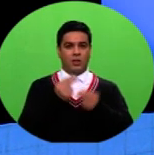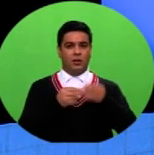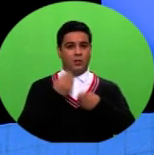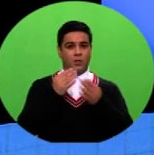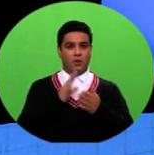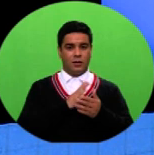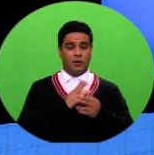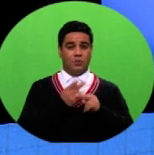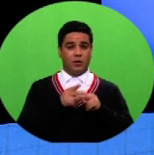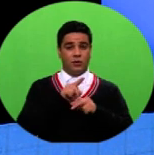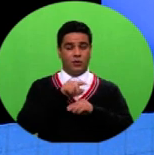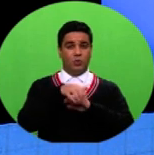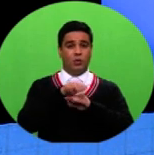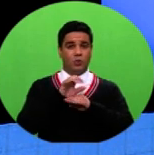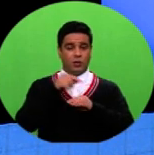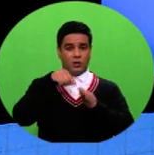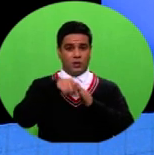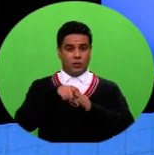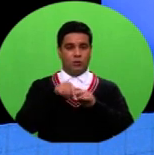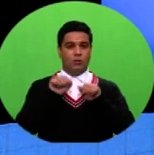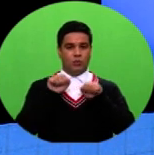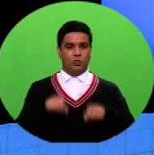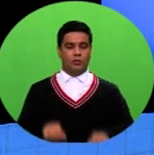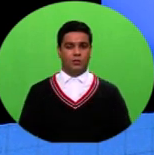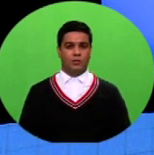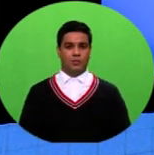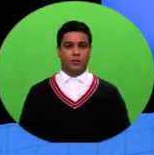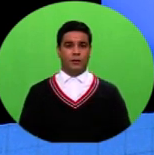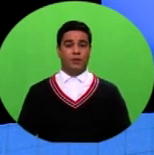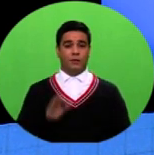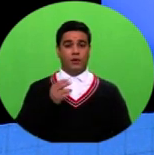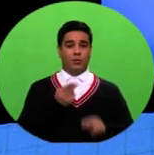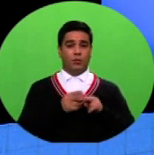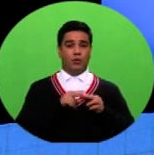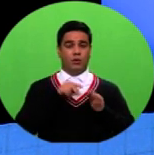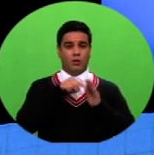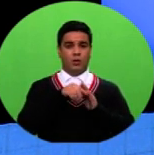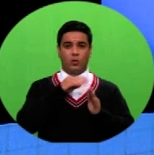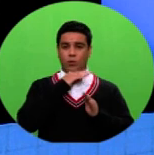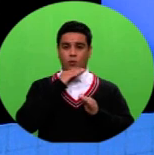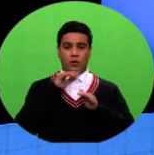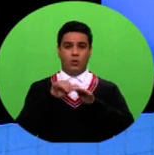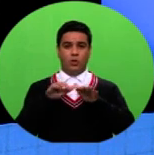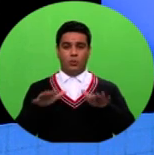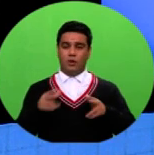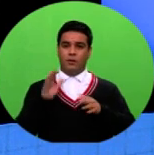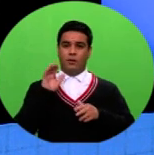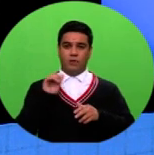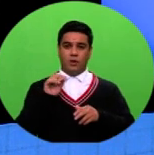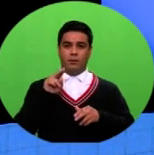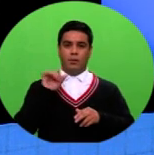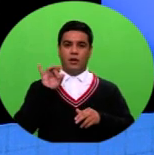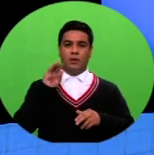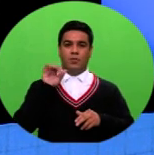va bu qutuchalar o'rnini ham bosadi va bunda kubning yoyilmasi va